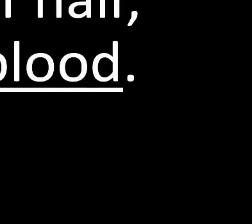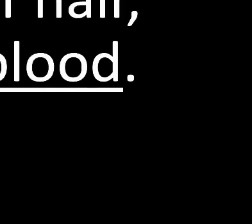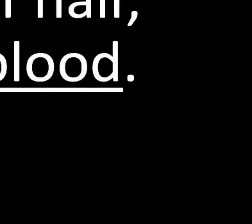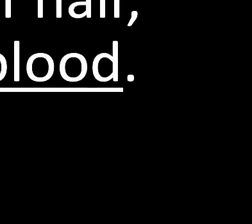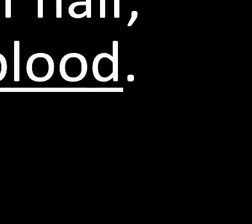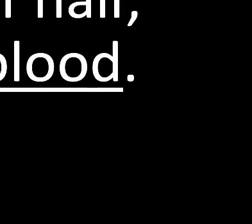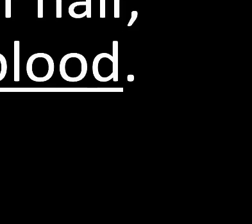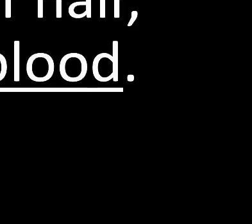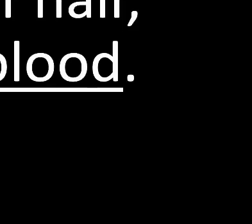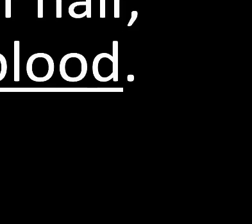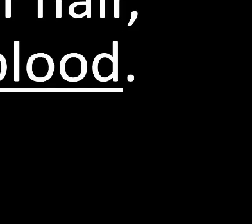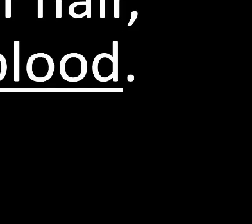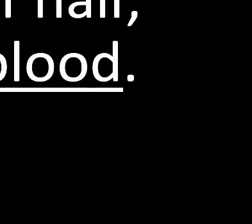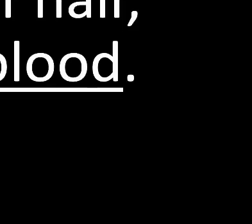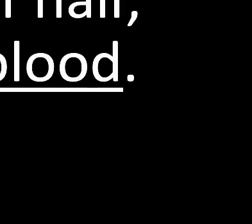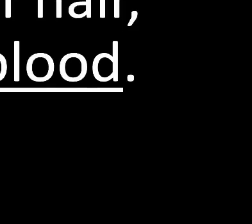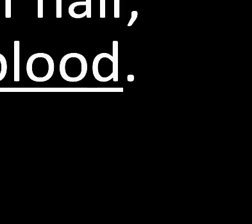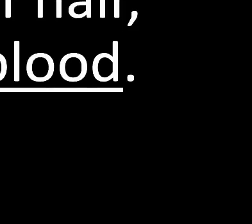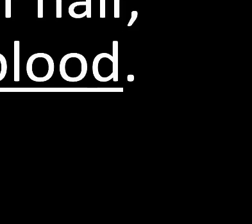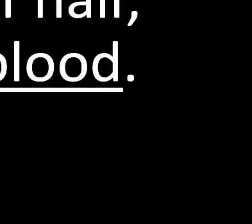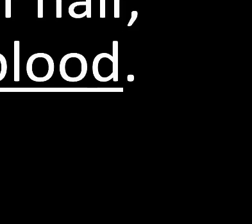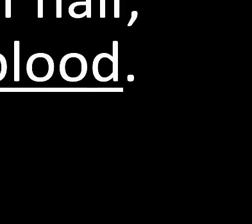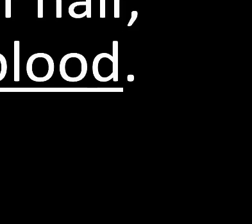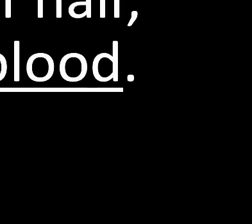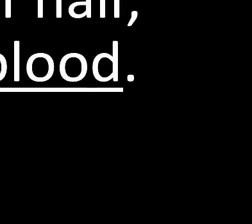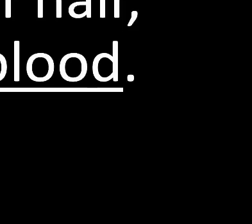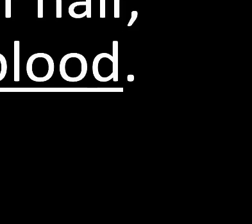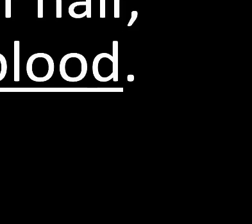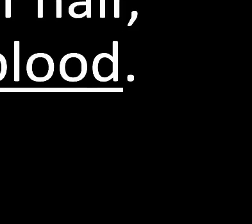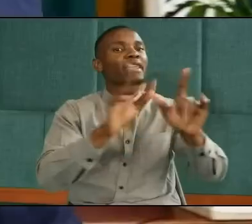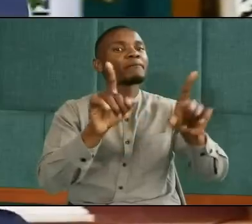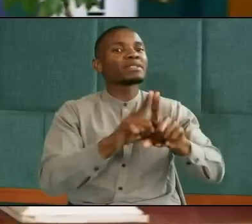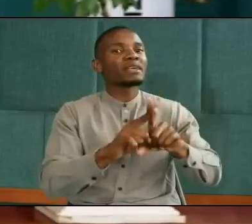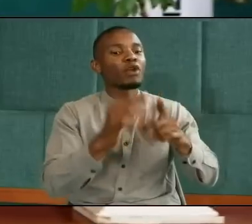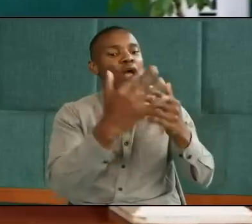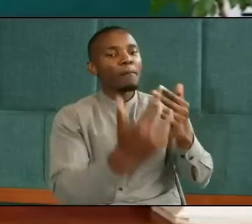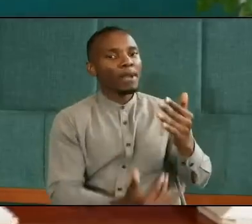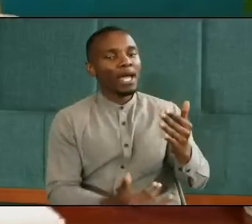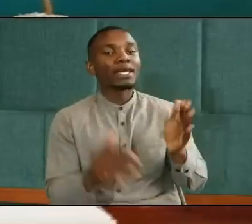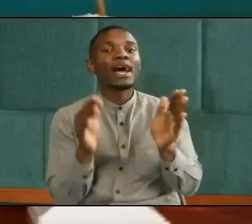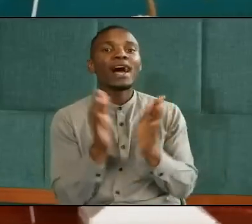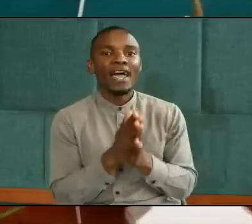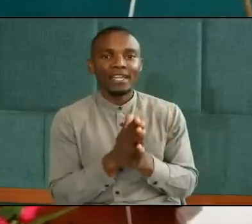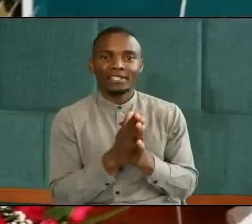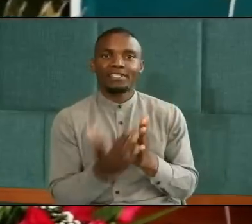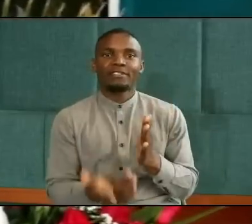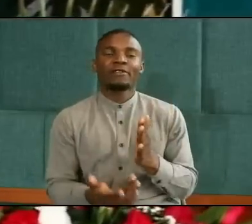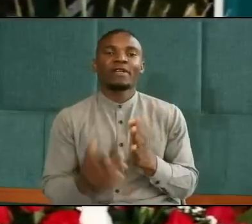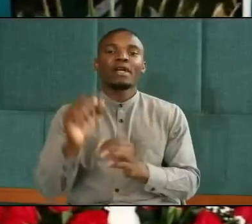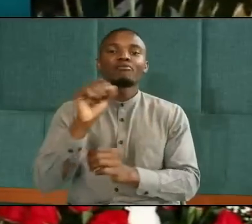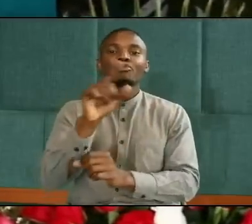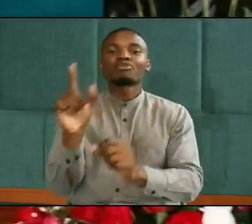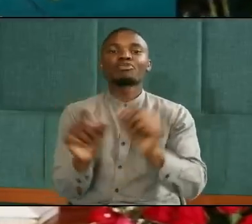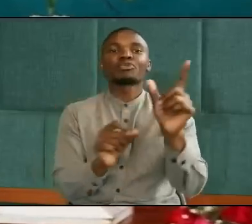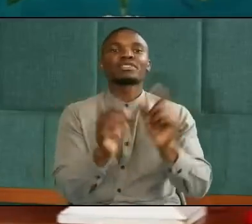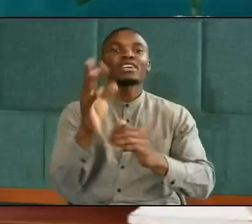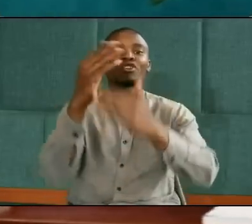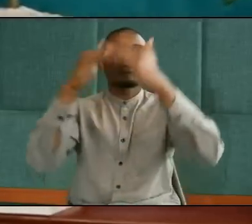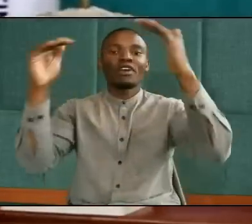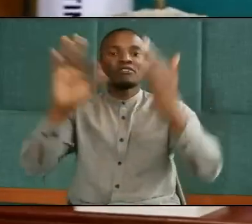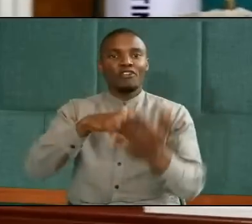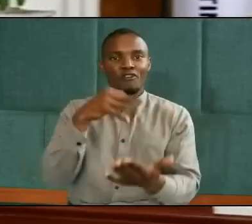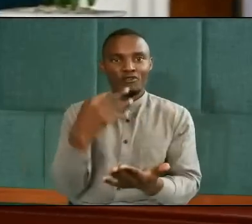two, and the moon became like blood, number three, and the stars of heaven